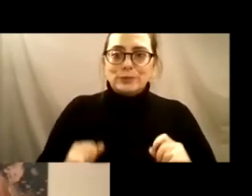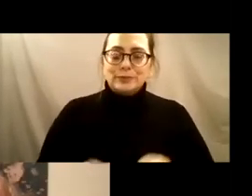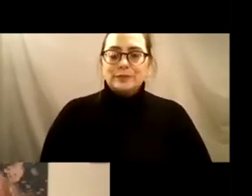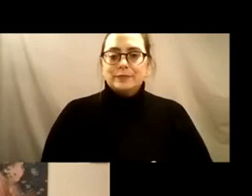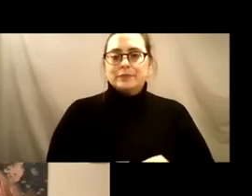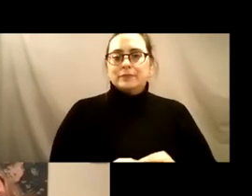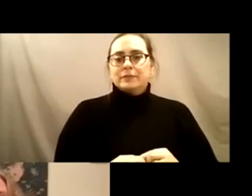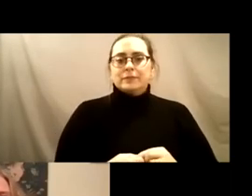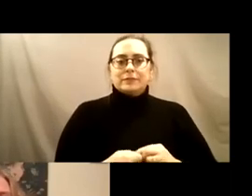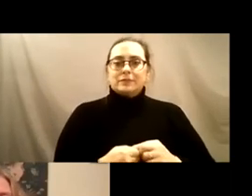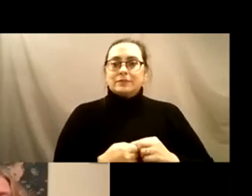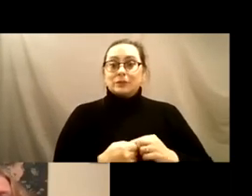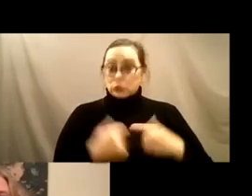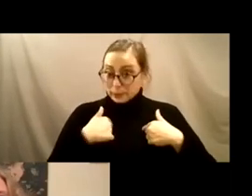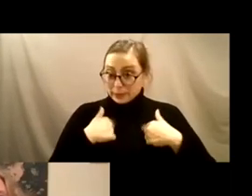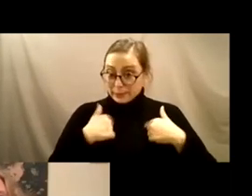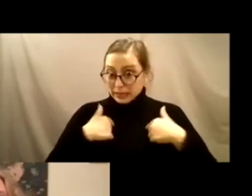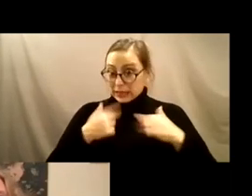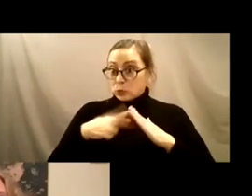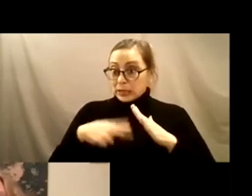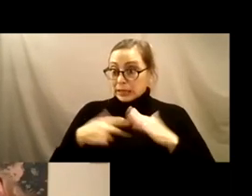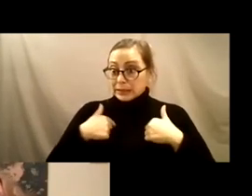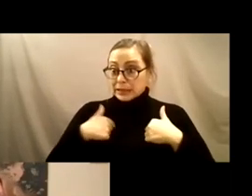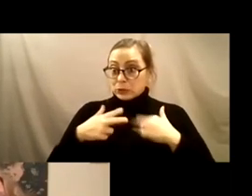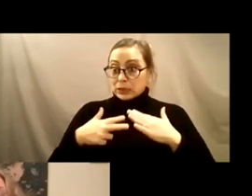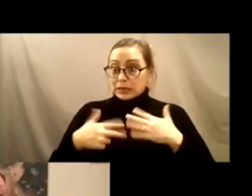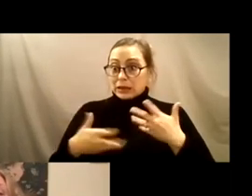Oh. No, He you want me to, doesn't wanna do read you want me to read it?